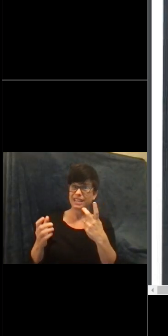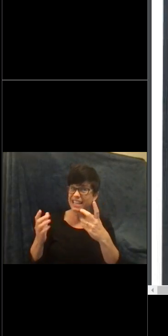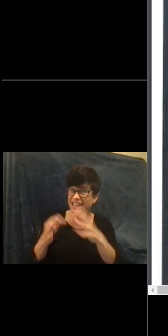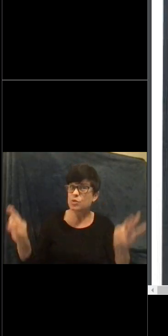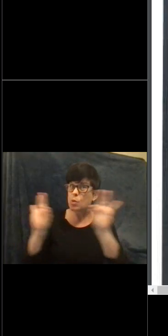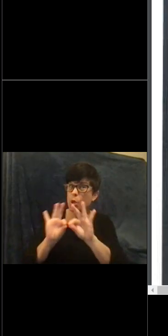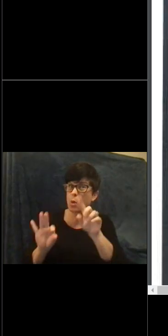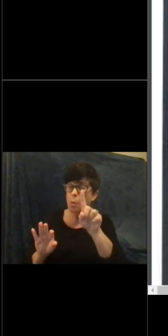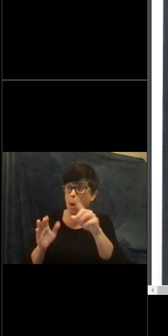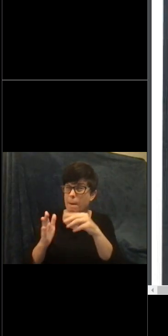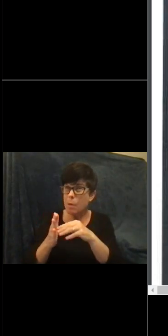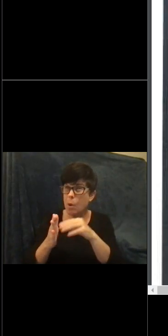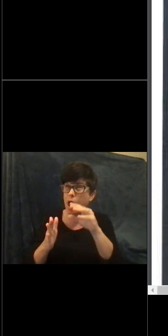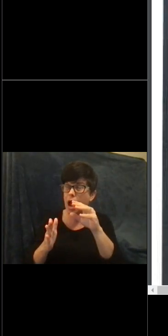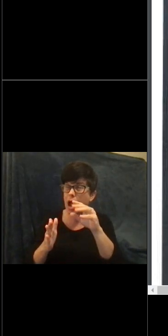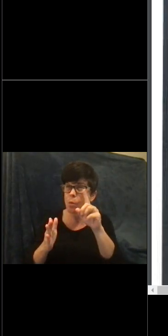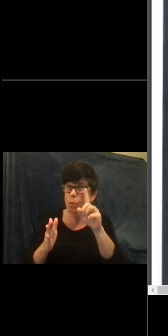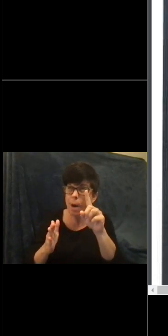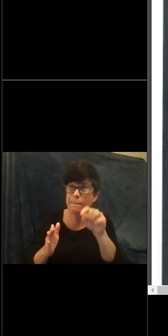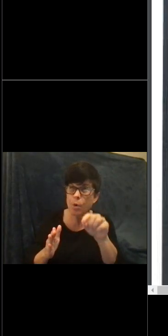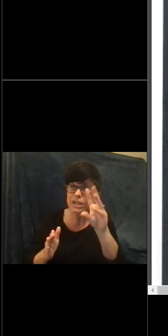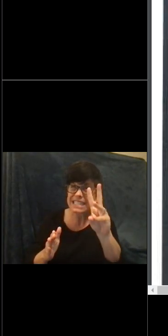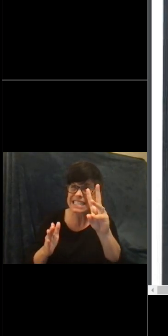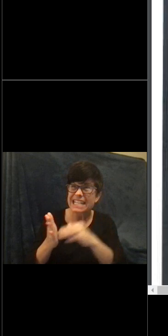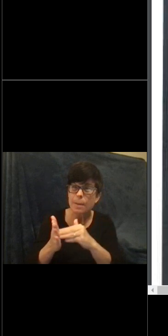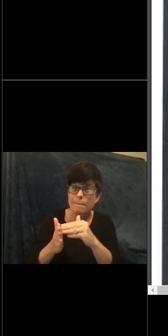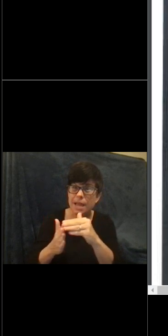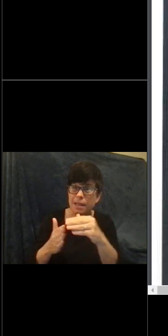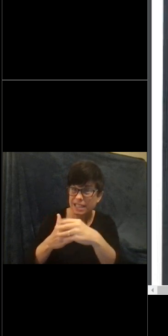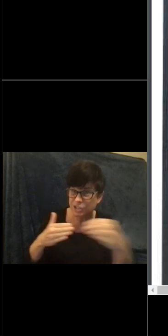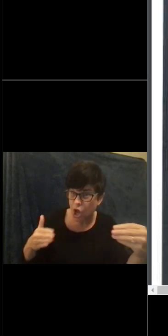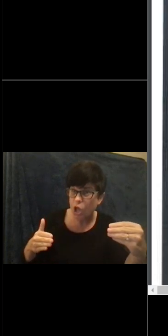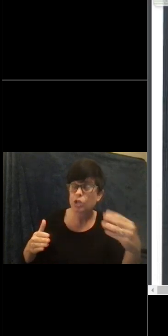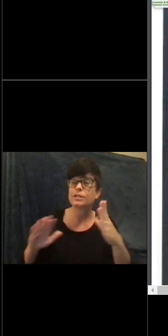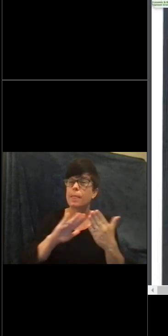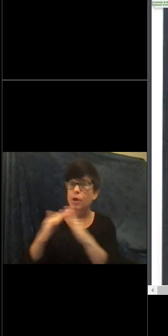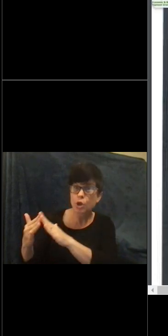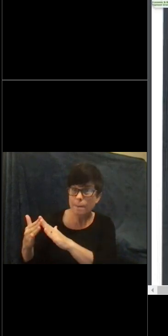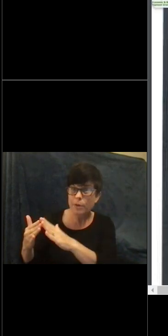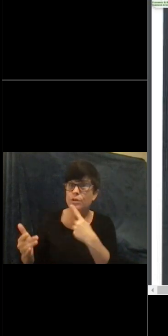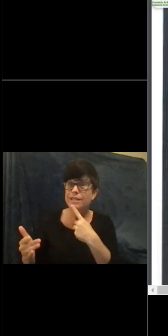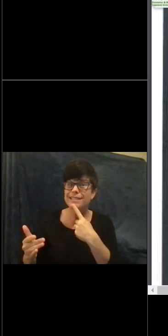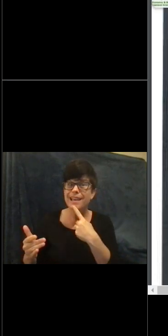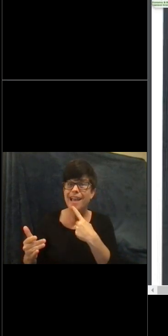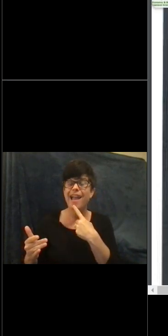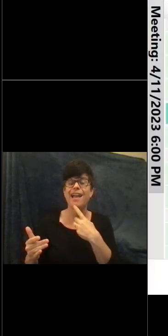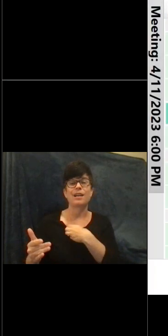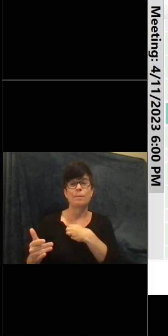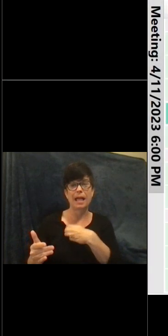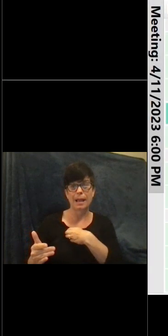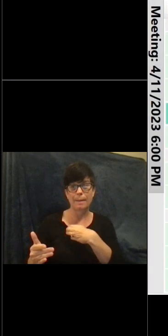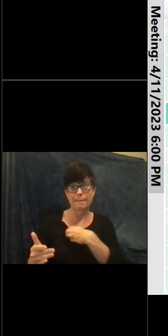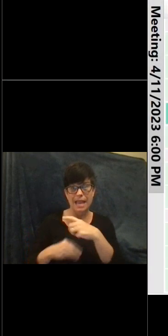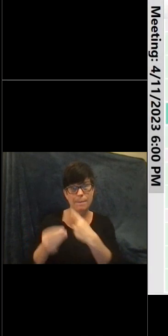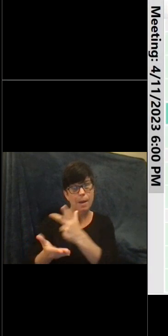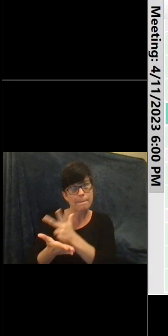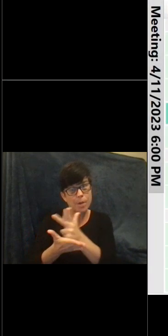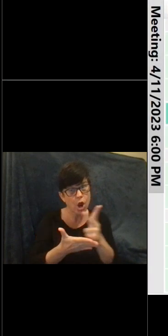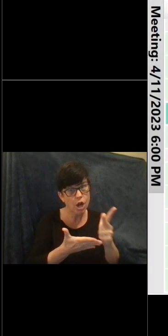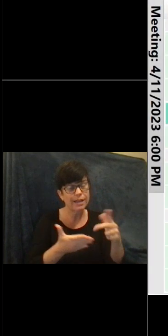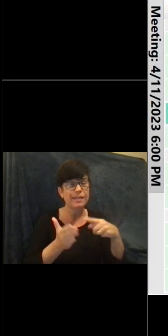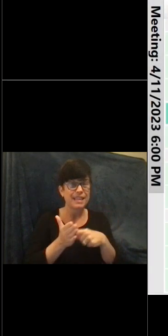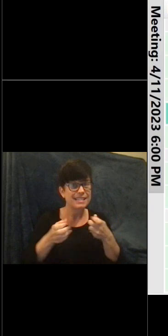million. And we're hearing outcry from the community about parking. I think this is an opportunity